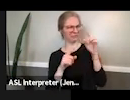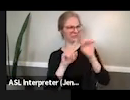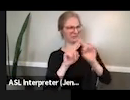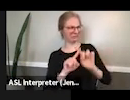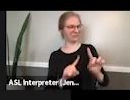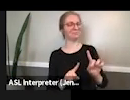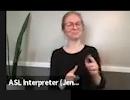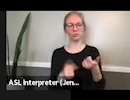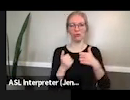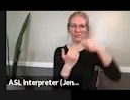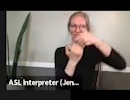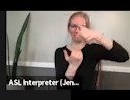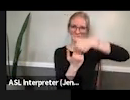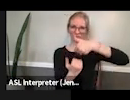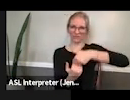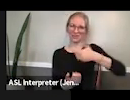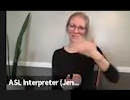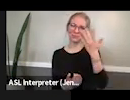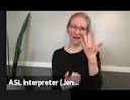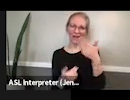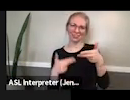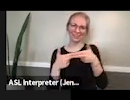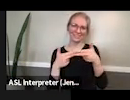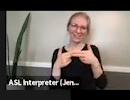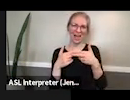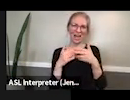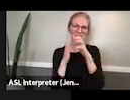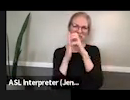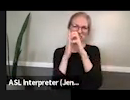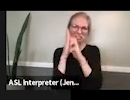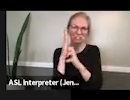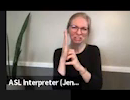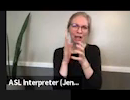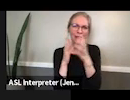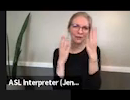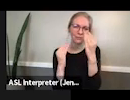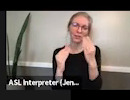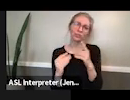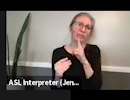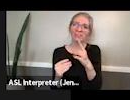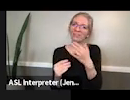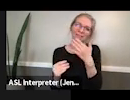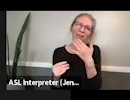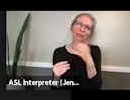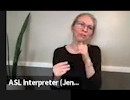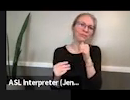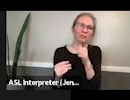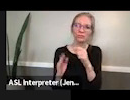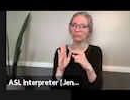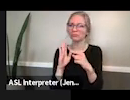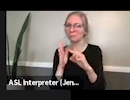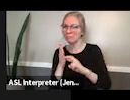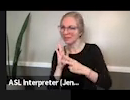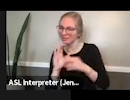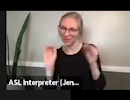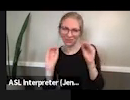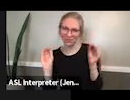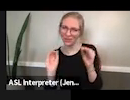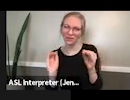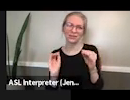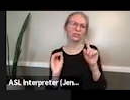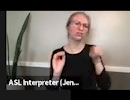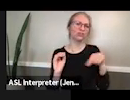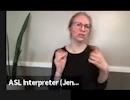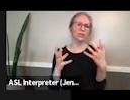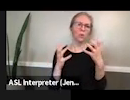the slides are crowded, and I know they're crowded. The color doesn't mean anything other than this is one, this is the next one, this is the next one.